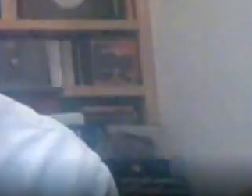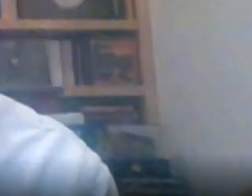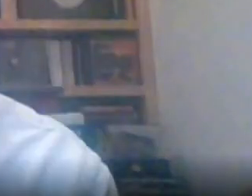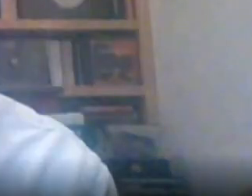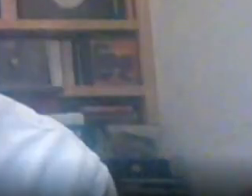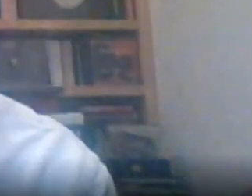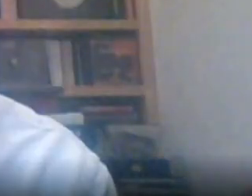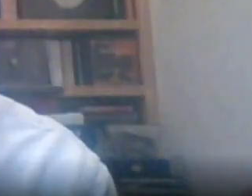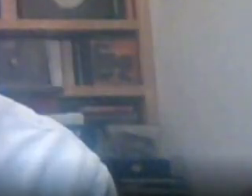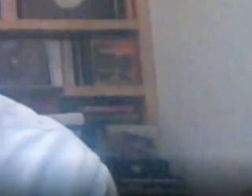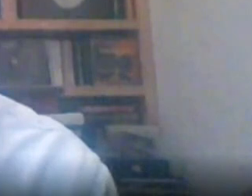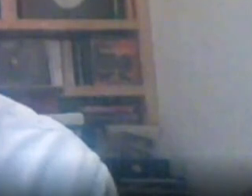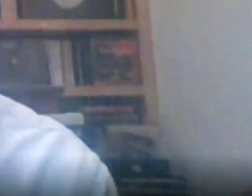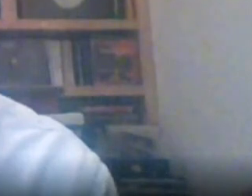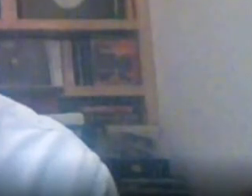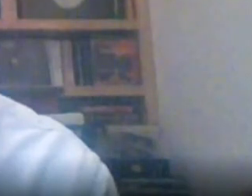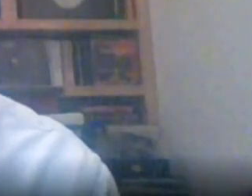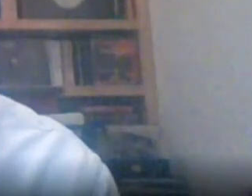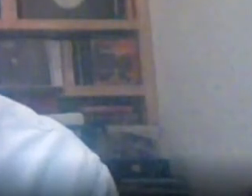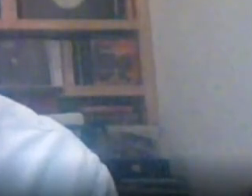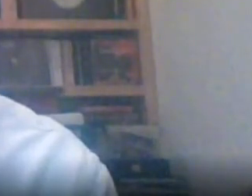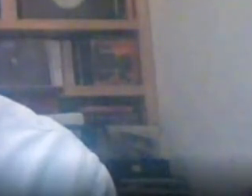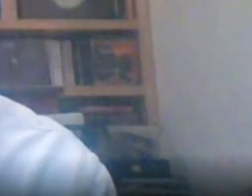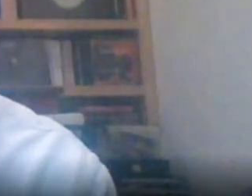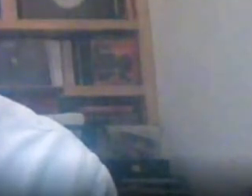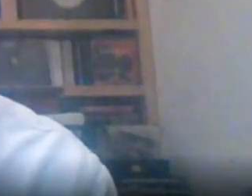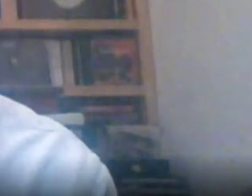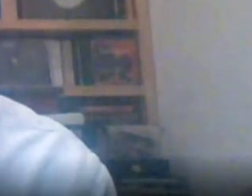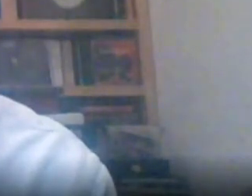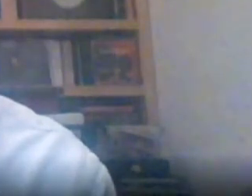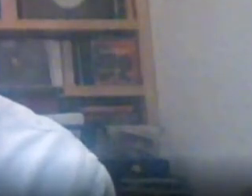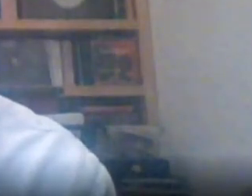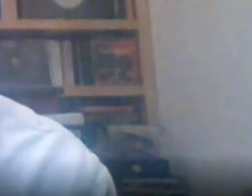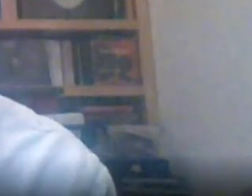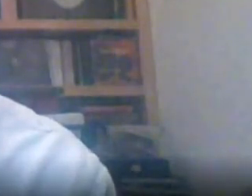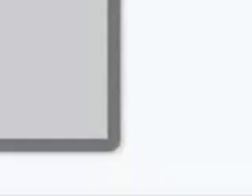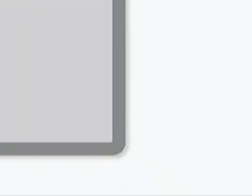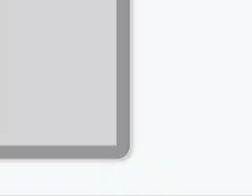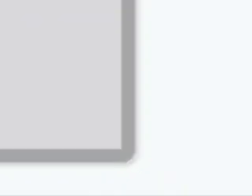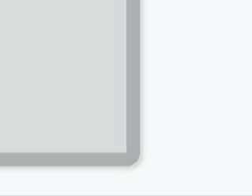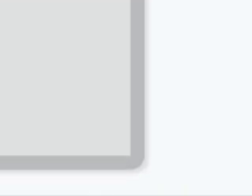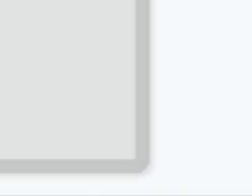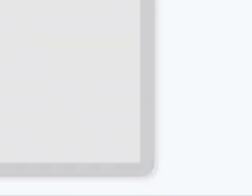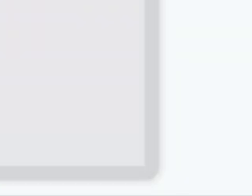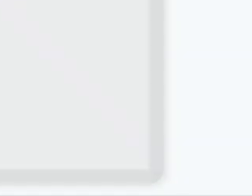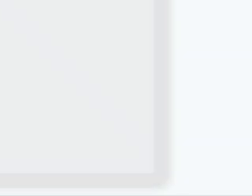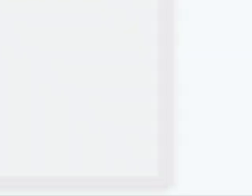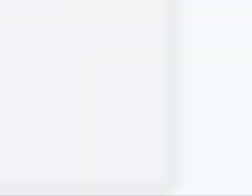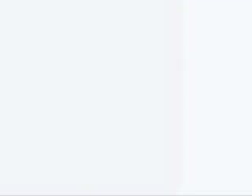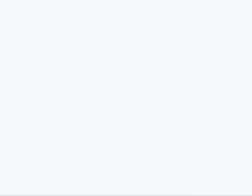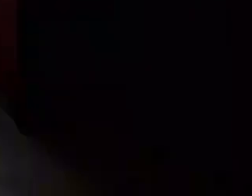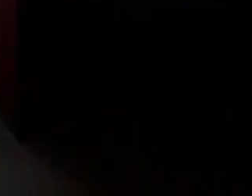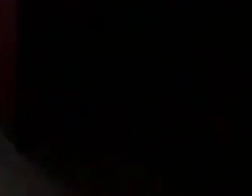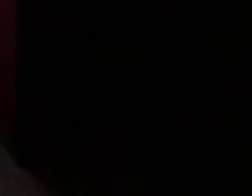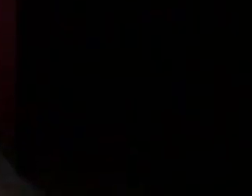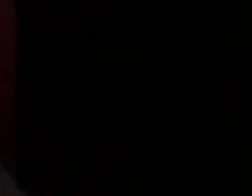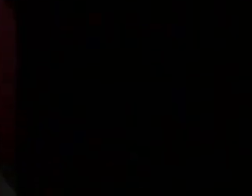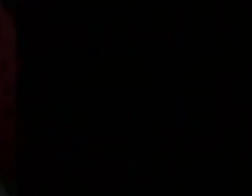If we can't meet each other physically, then we have to meet each other virtually.